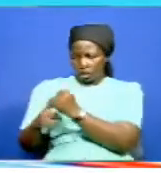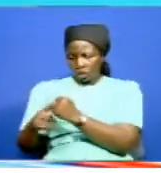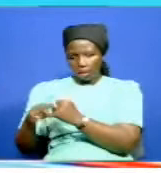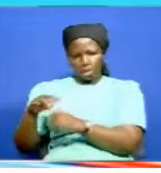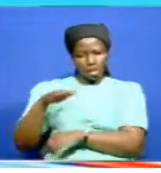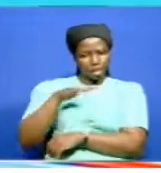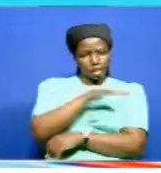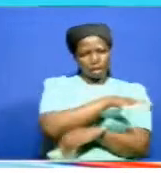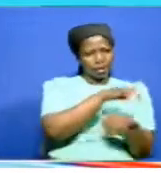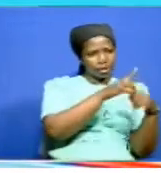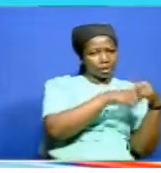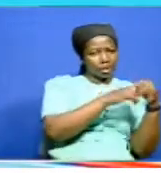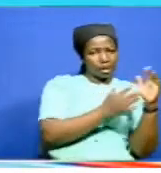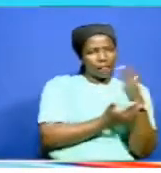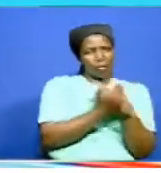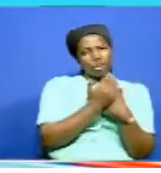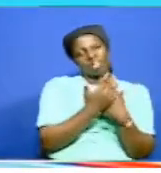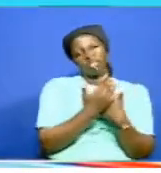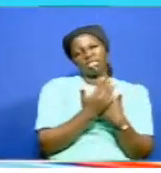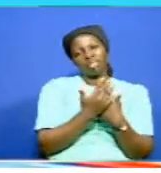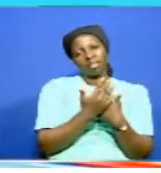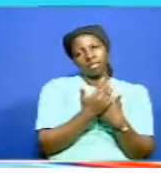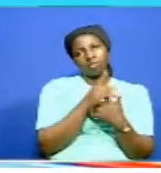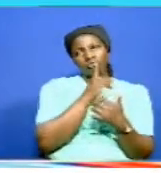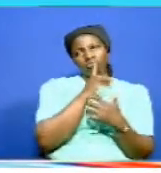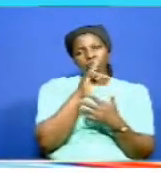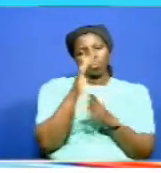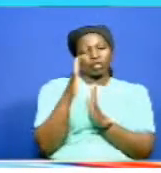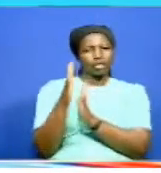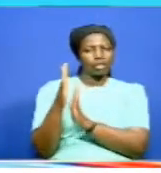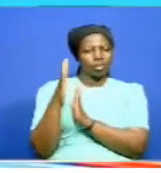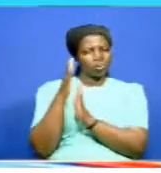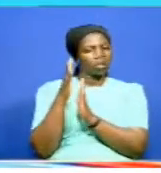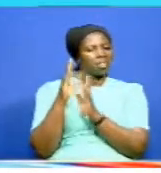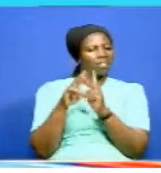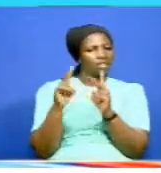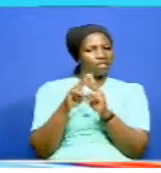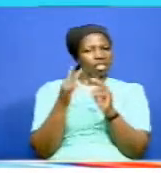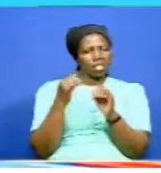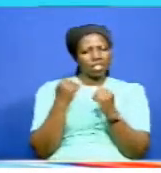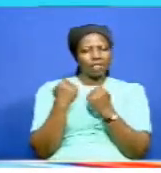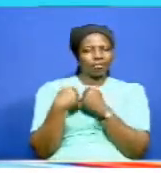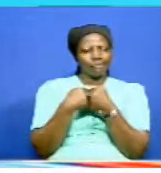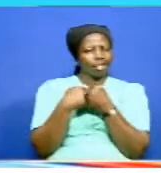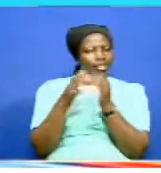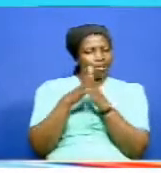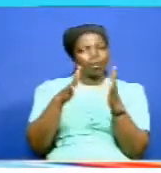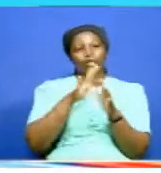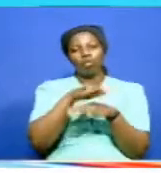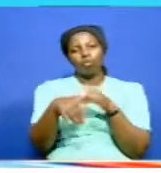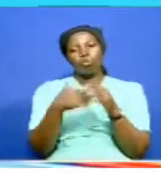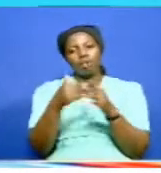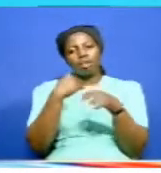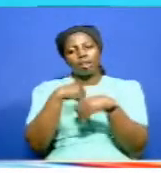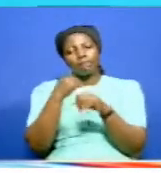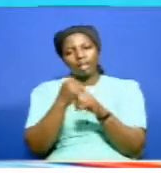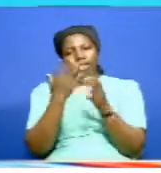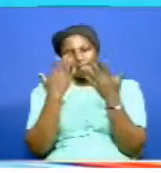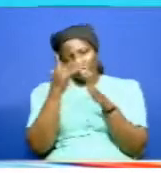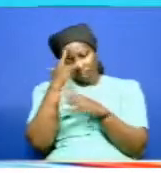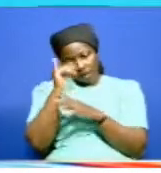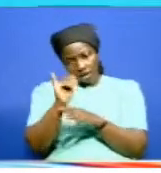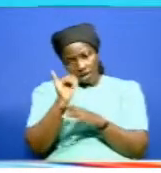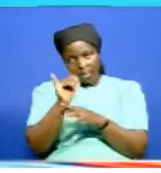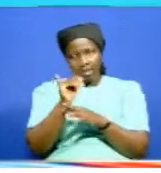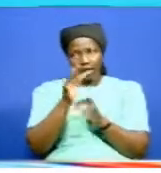of course, security there has been a big challenge, but he has said that all is set and done for that. Just